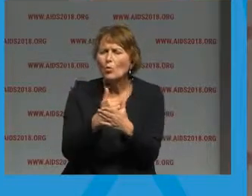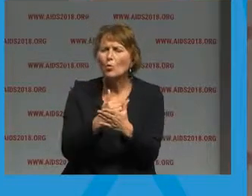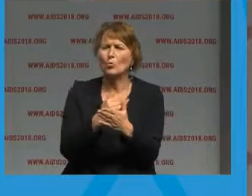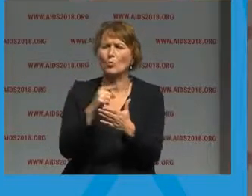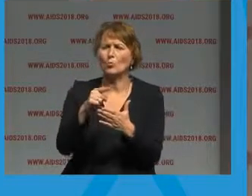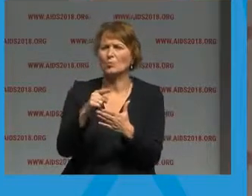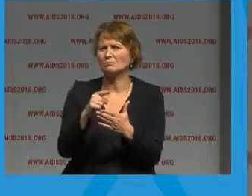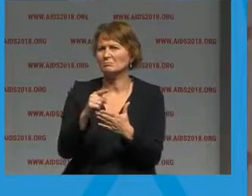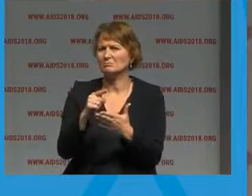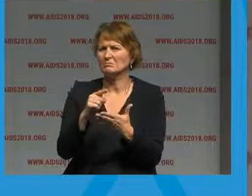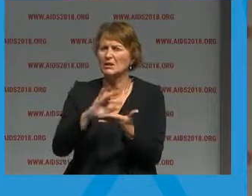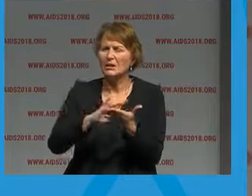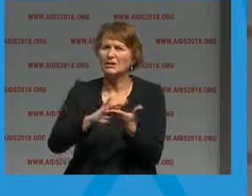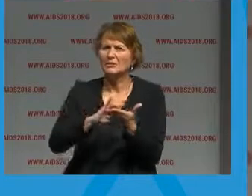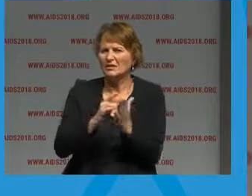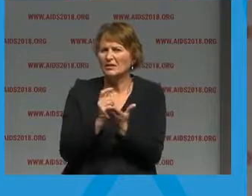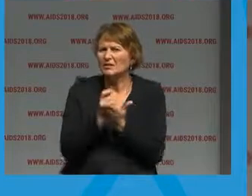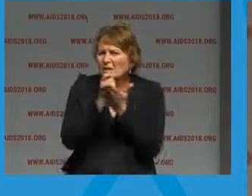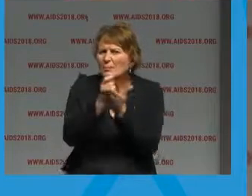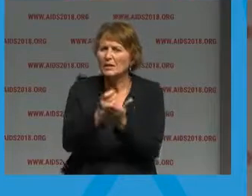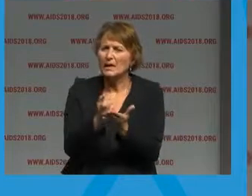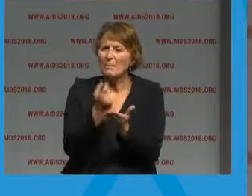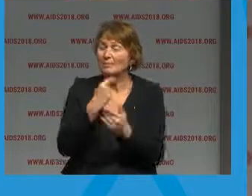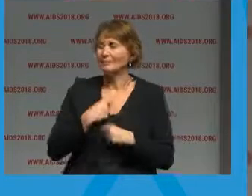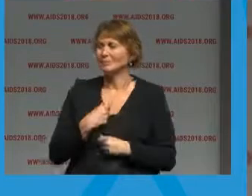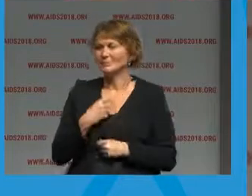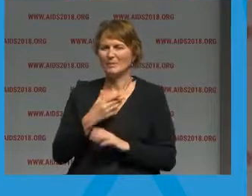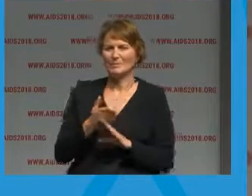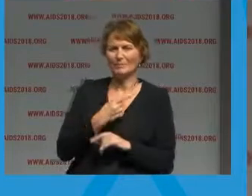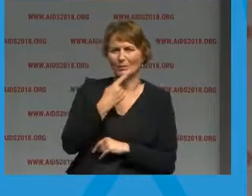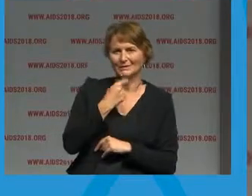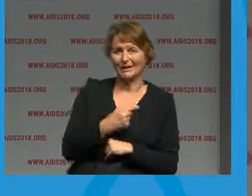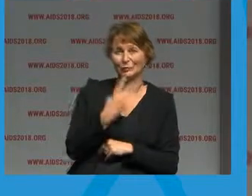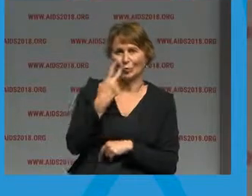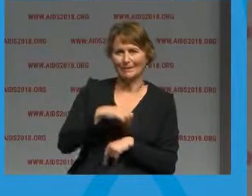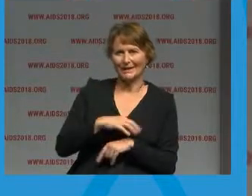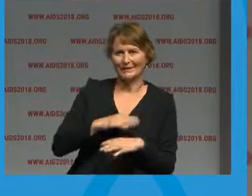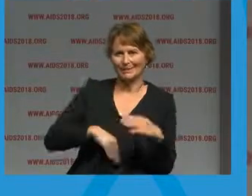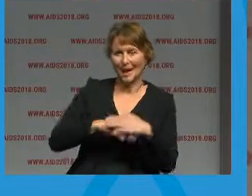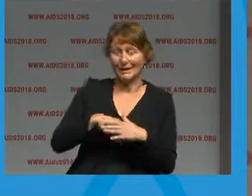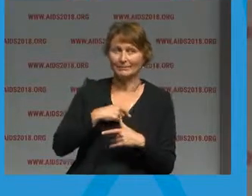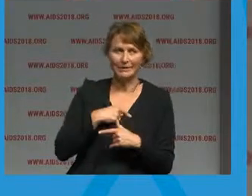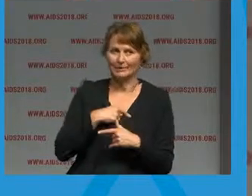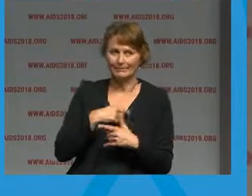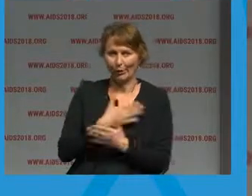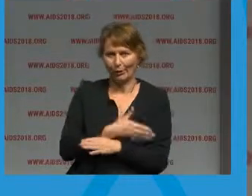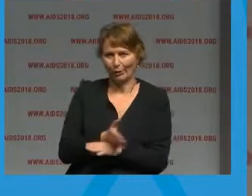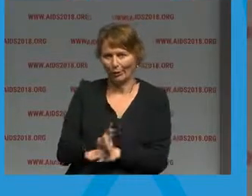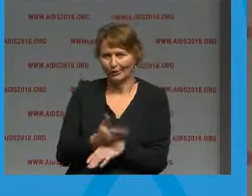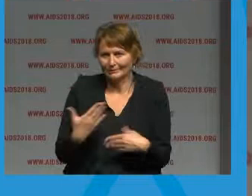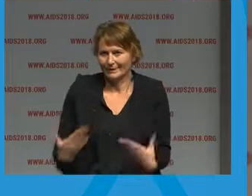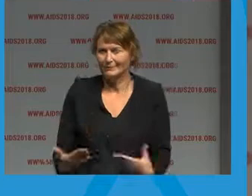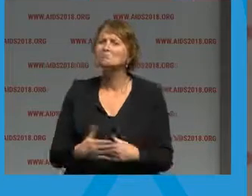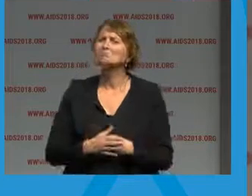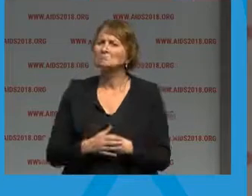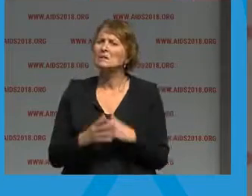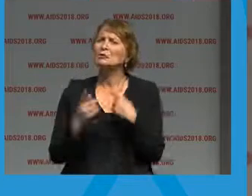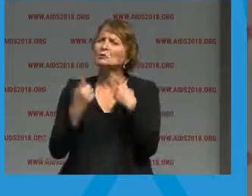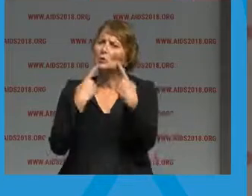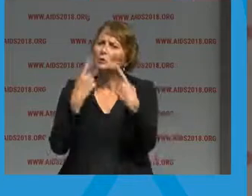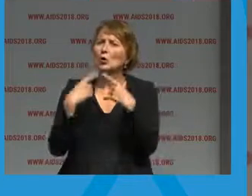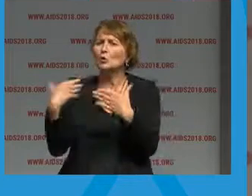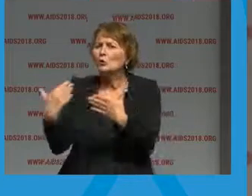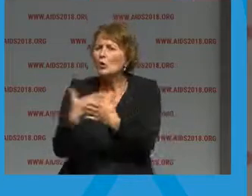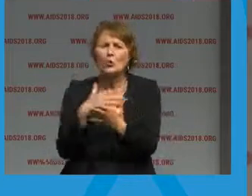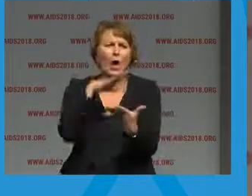be glad to. I was supposed to make this 2 minutes, which I've already failed to do. We can talk about new diagnostics. We